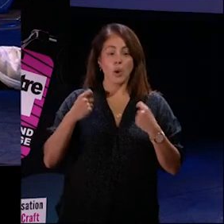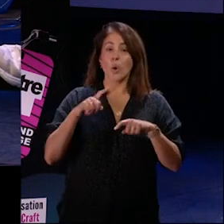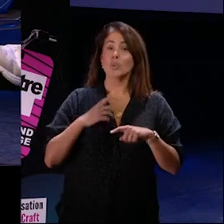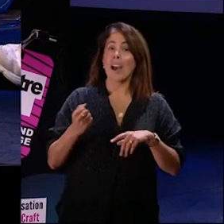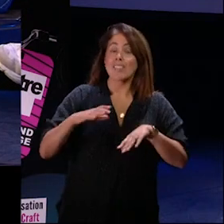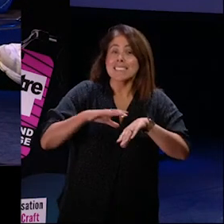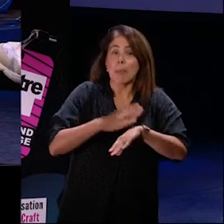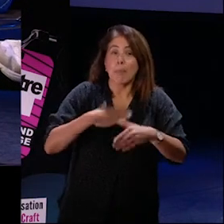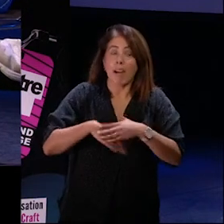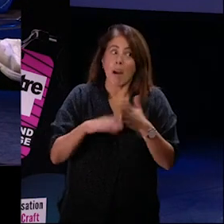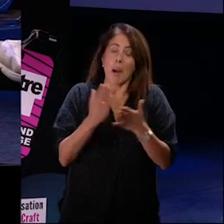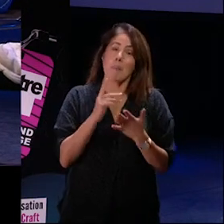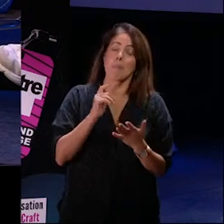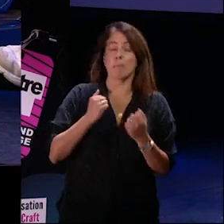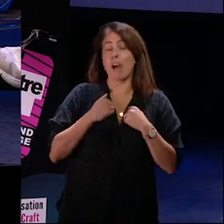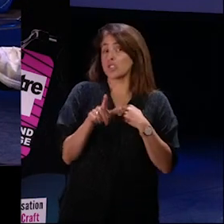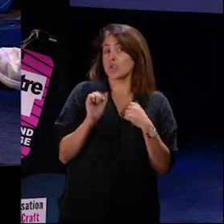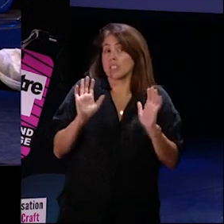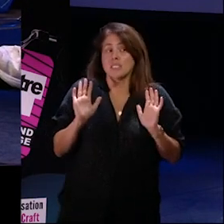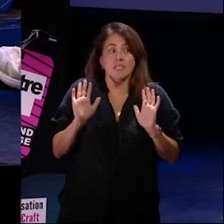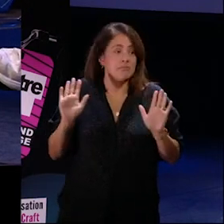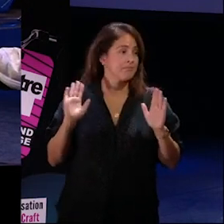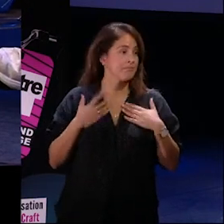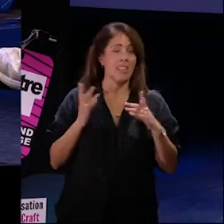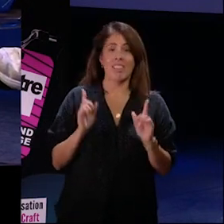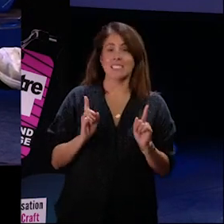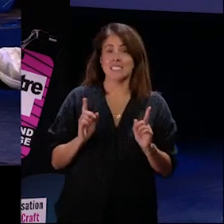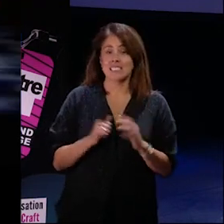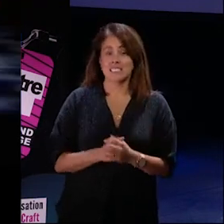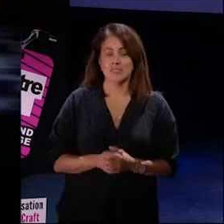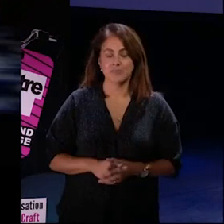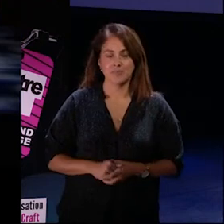which was a choice, but I made it. So yeah, that's me.